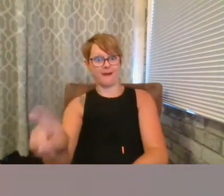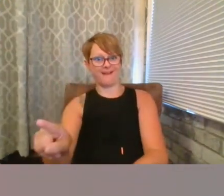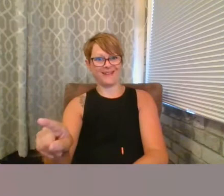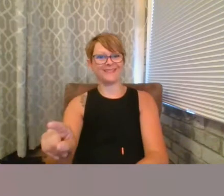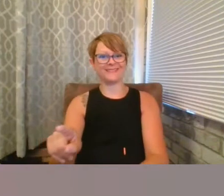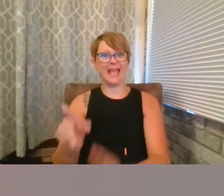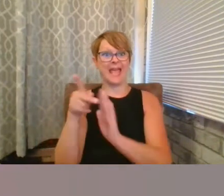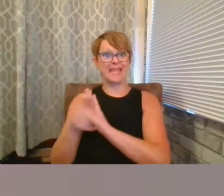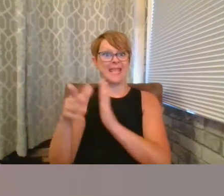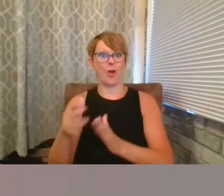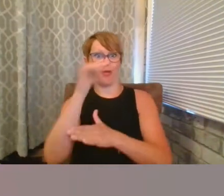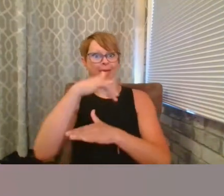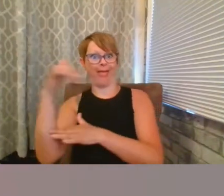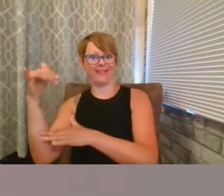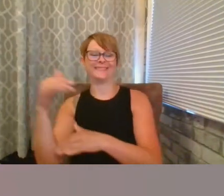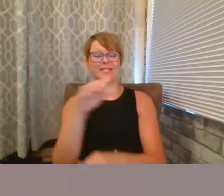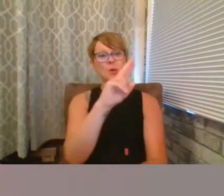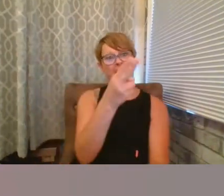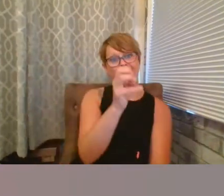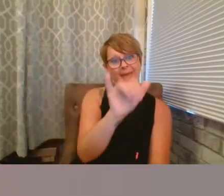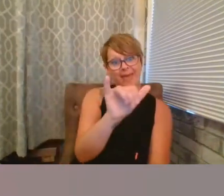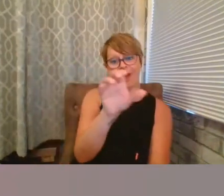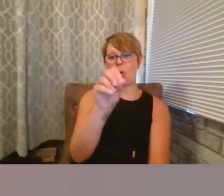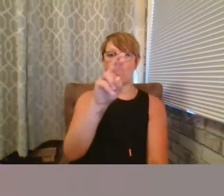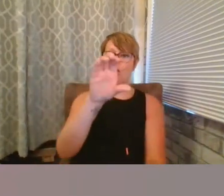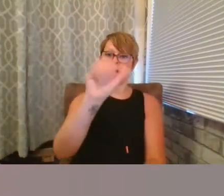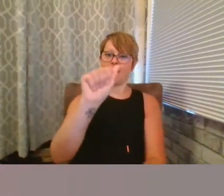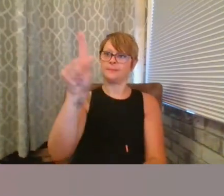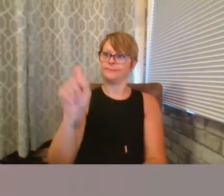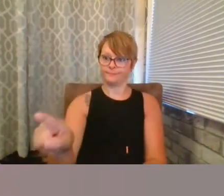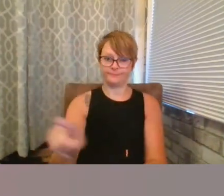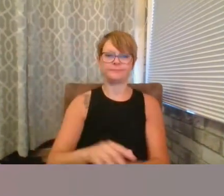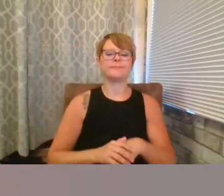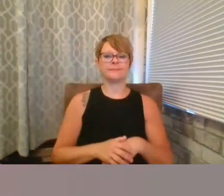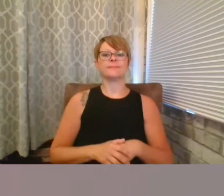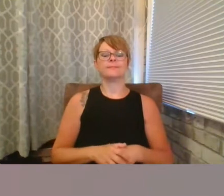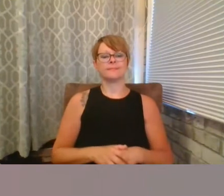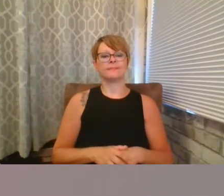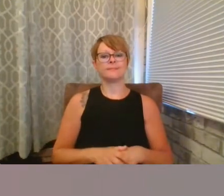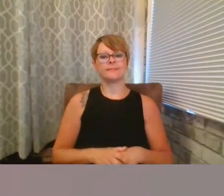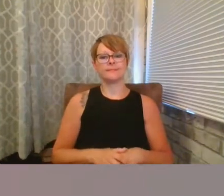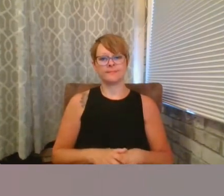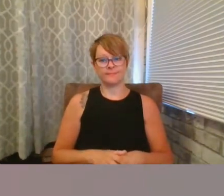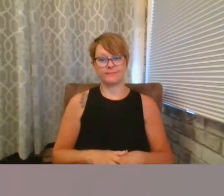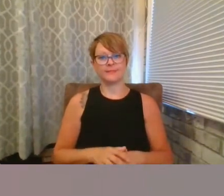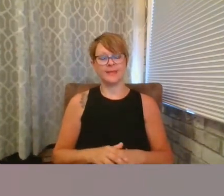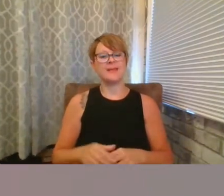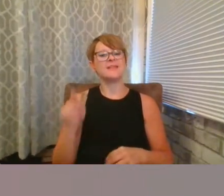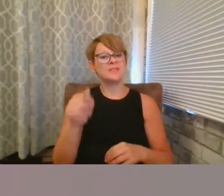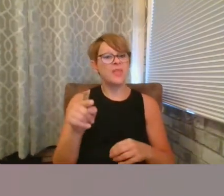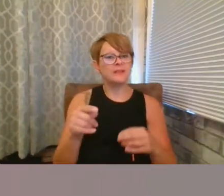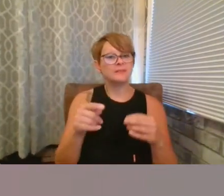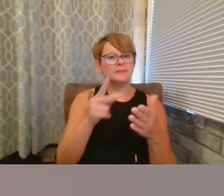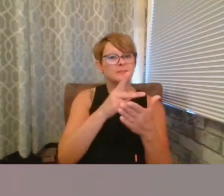me. So has its tagline, right? World software served with